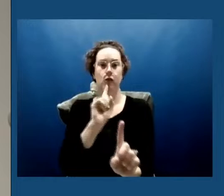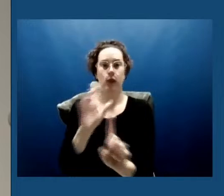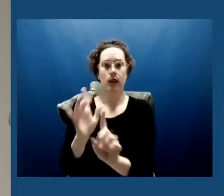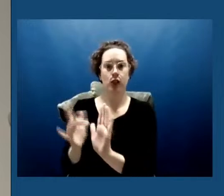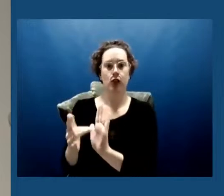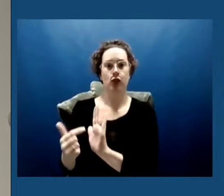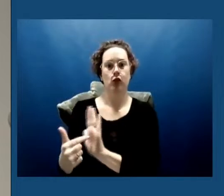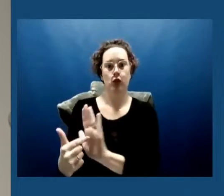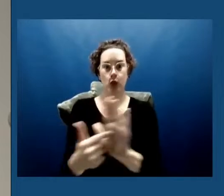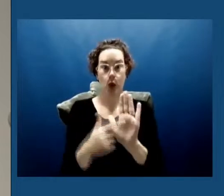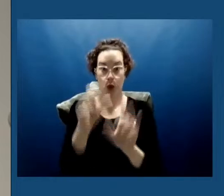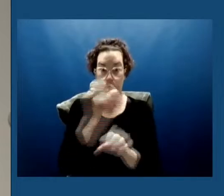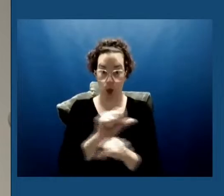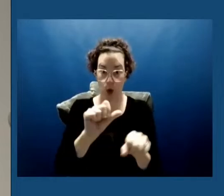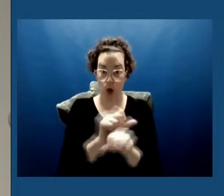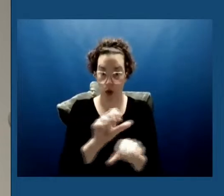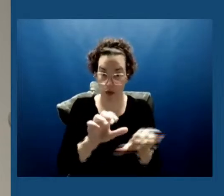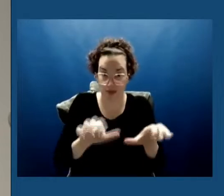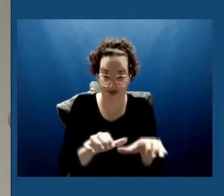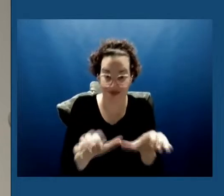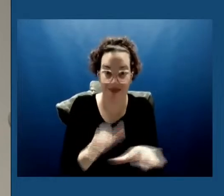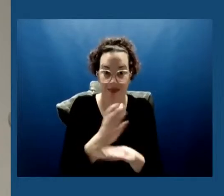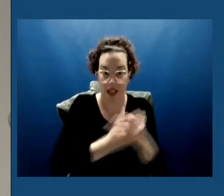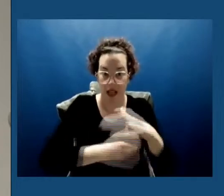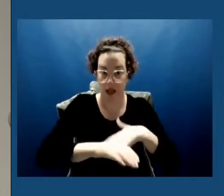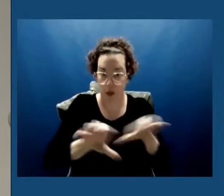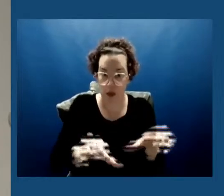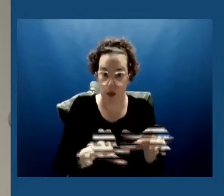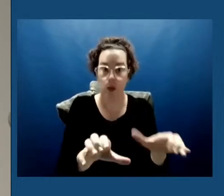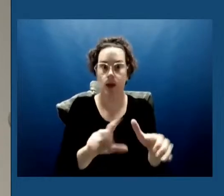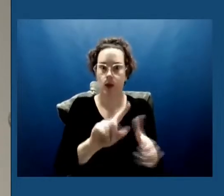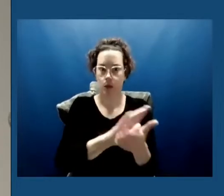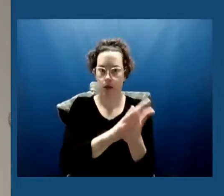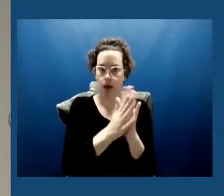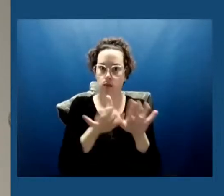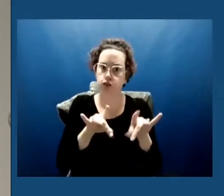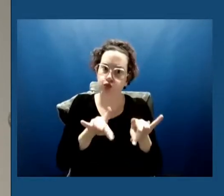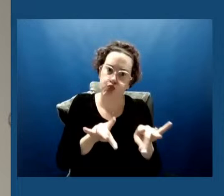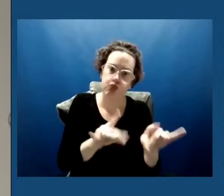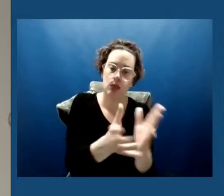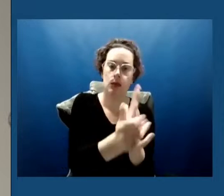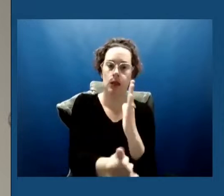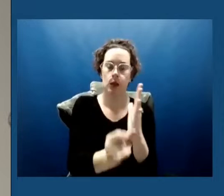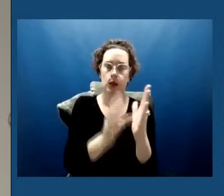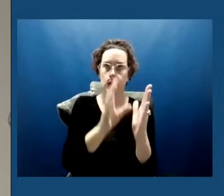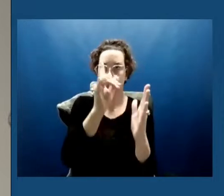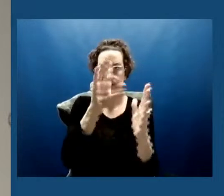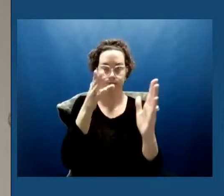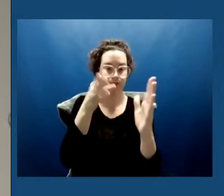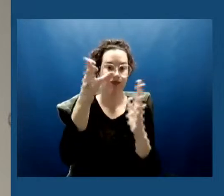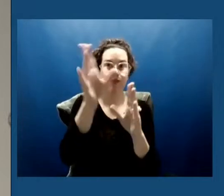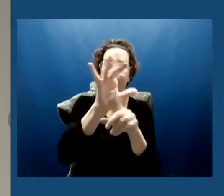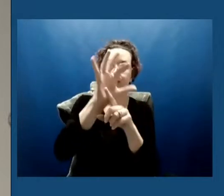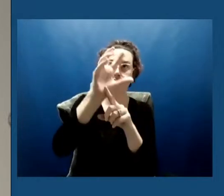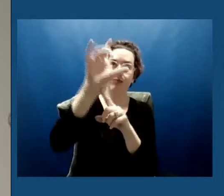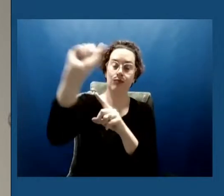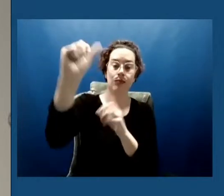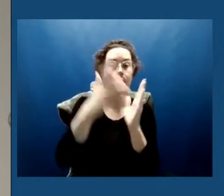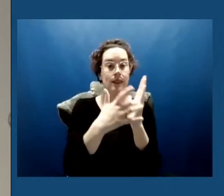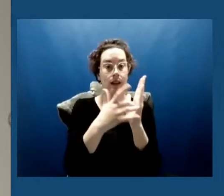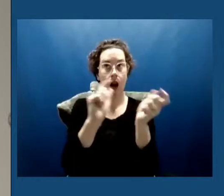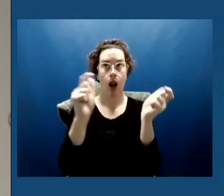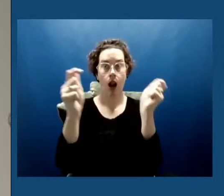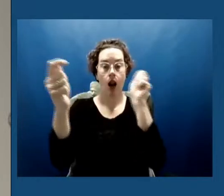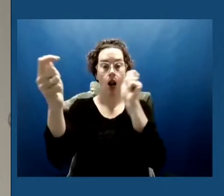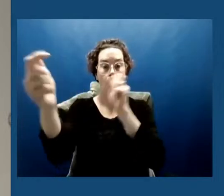your hands, which is what our kids need to be doing to get the skills to be moving forward exponentially. Technology is evolving at an